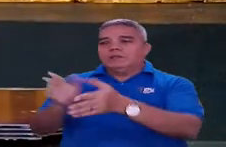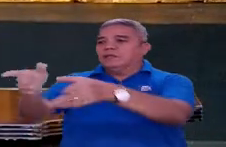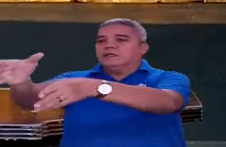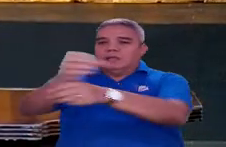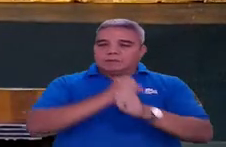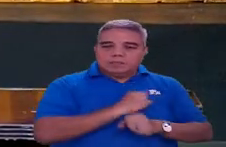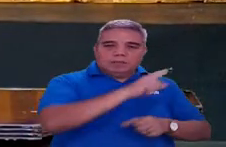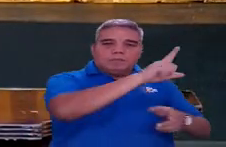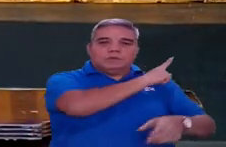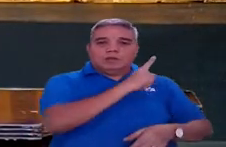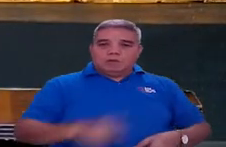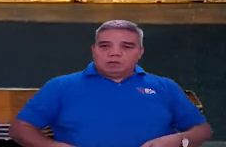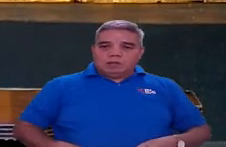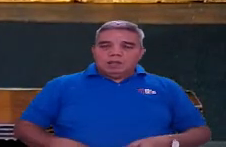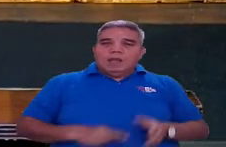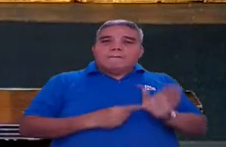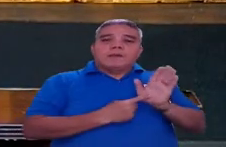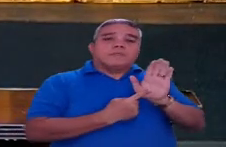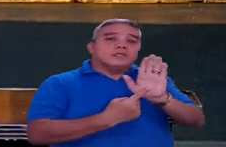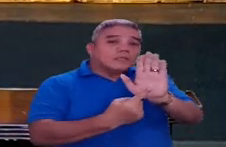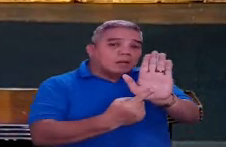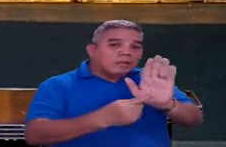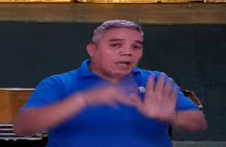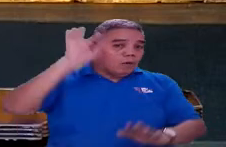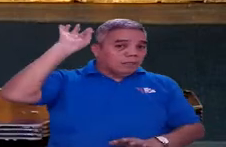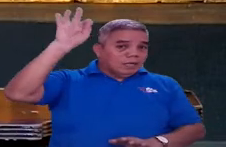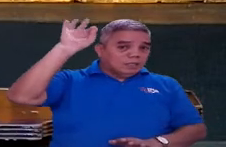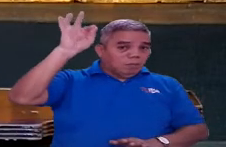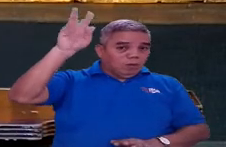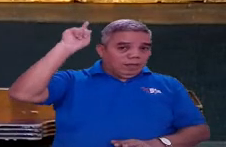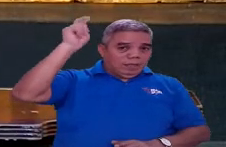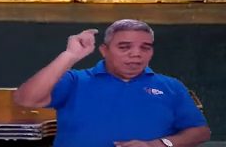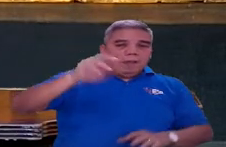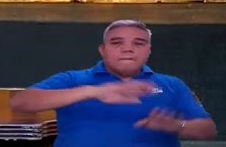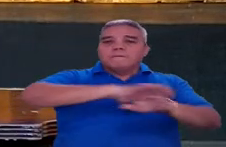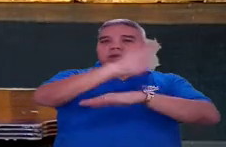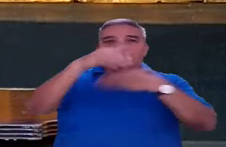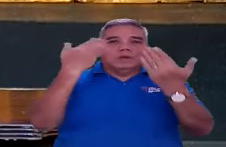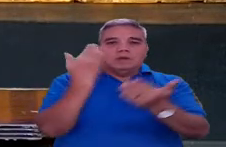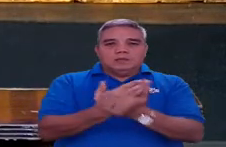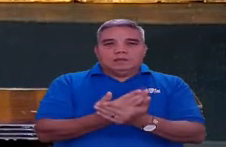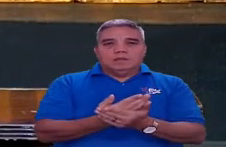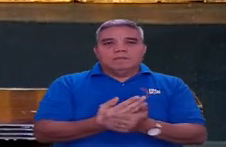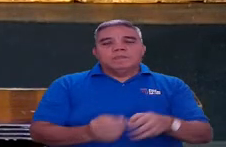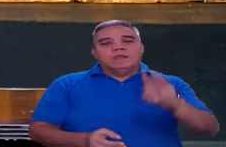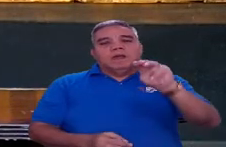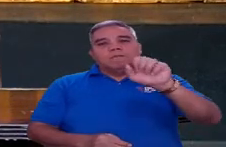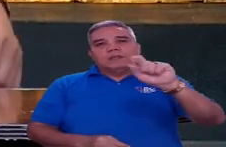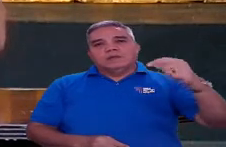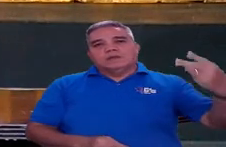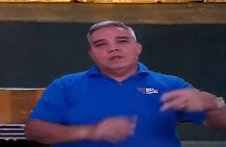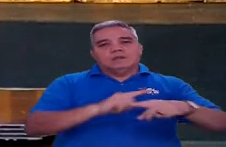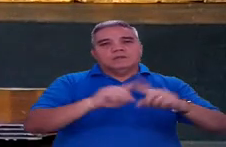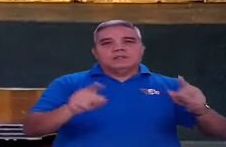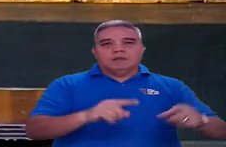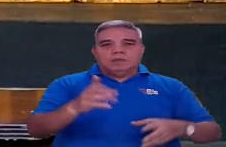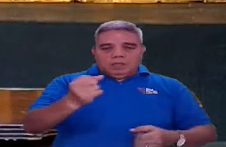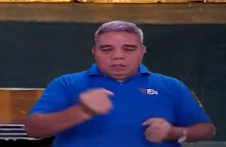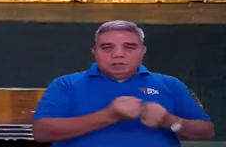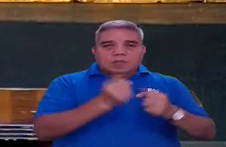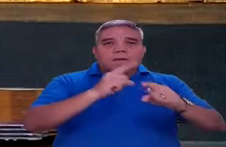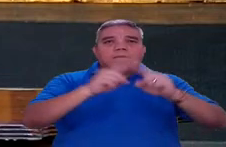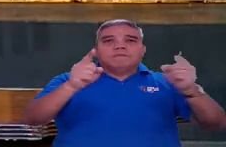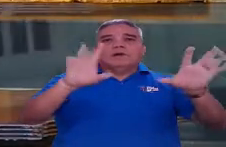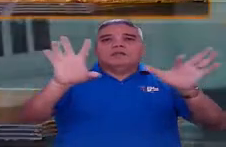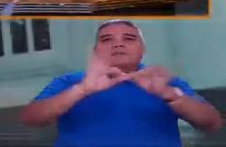Lord. By preserving our testimony before them all. Matthew 5:13-16, ye are the salt of the earth, but